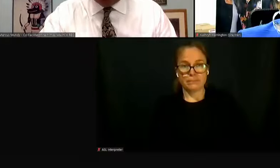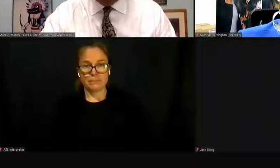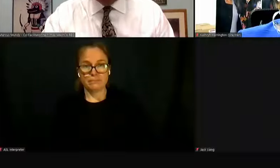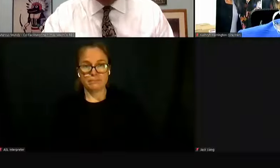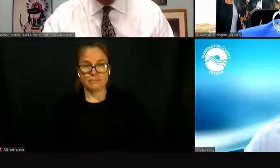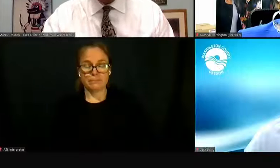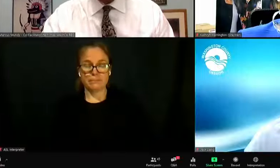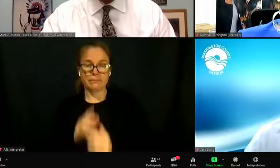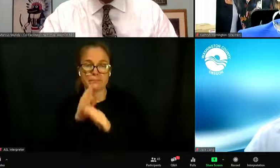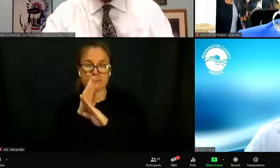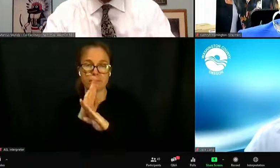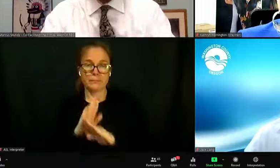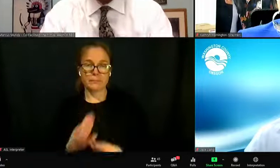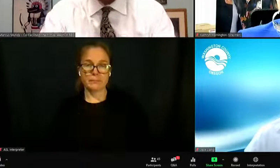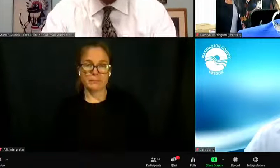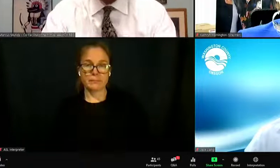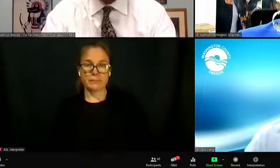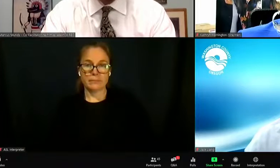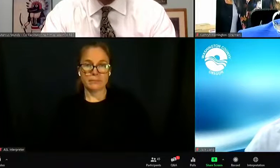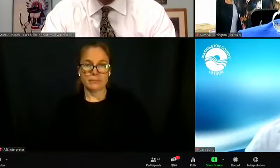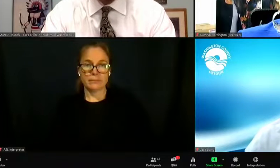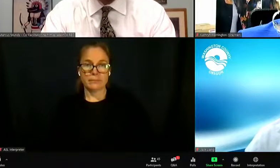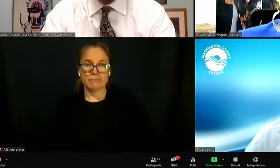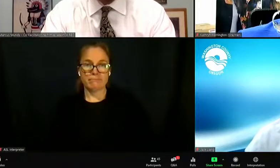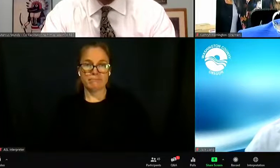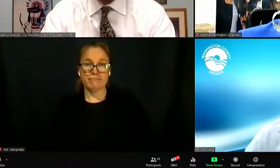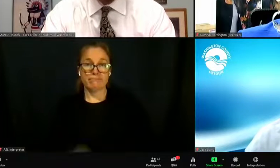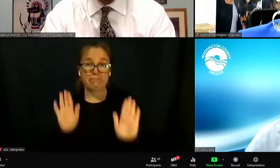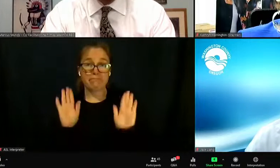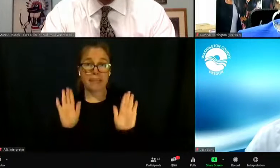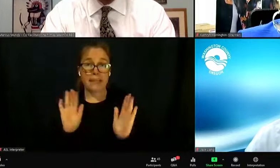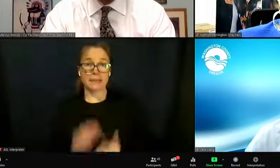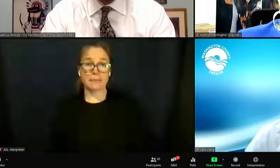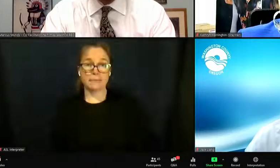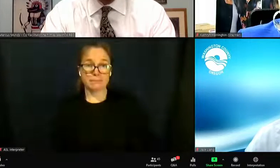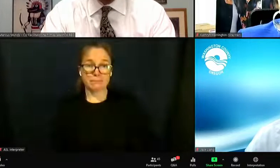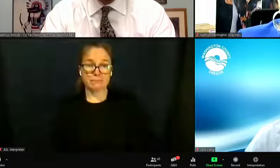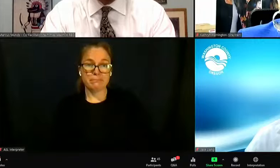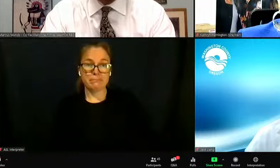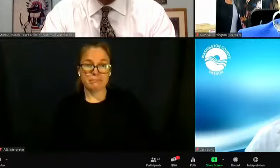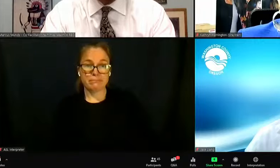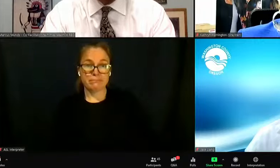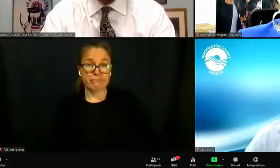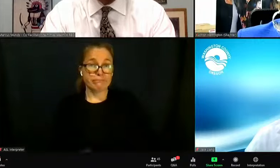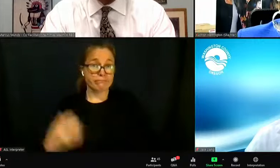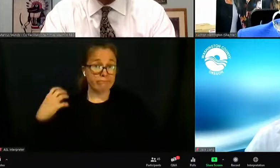So that is all I have there. I don't know, Chair